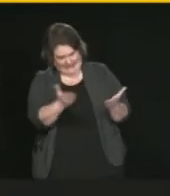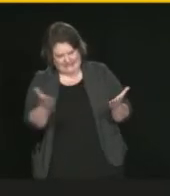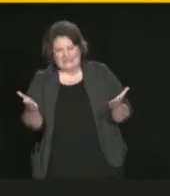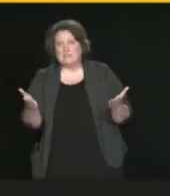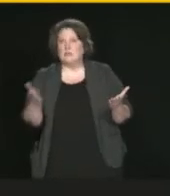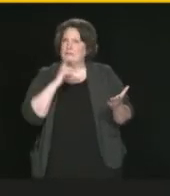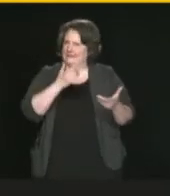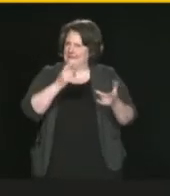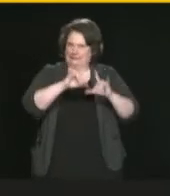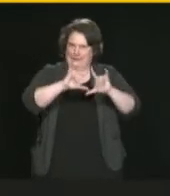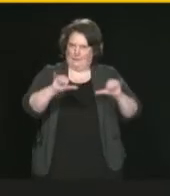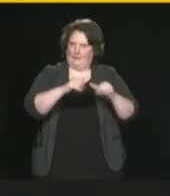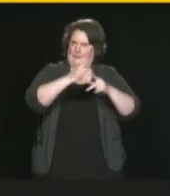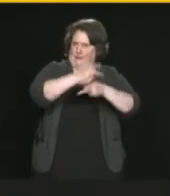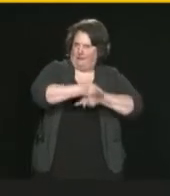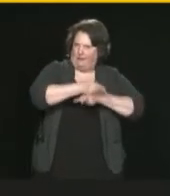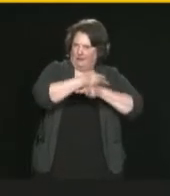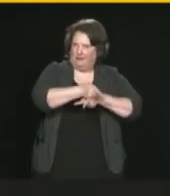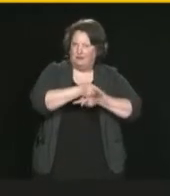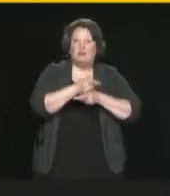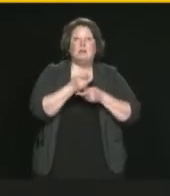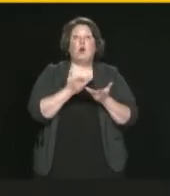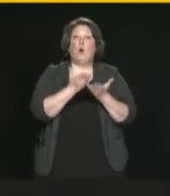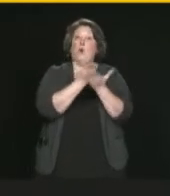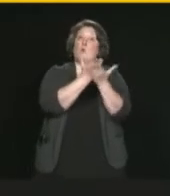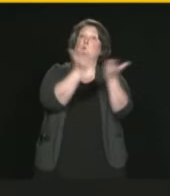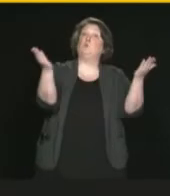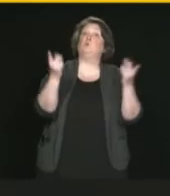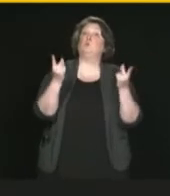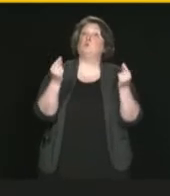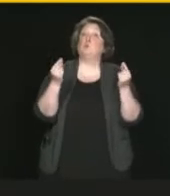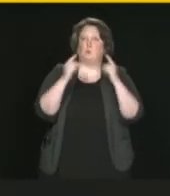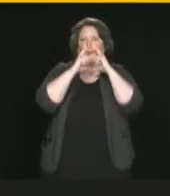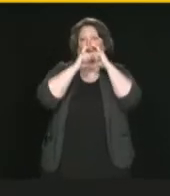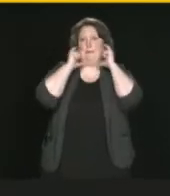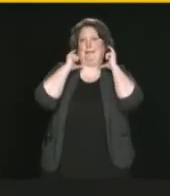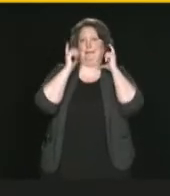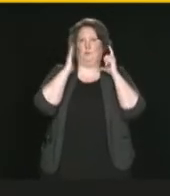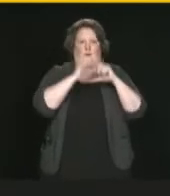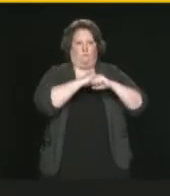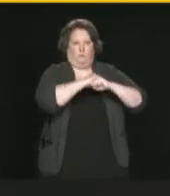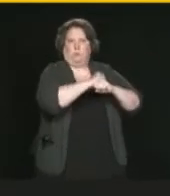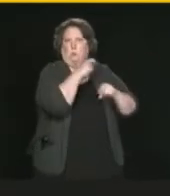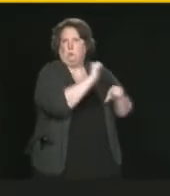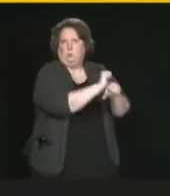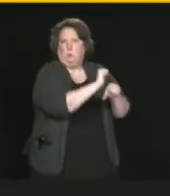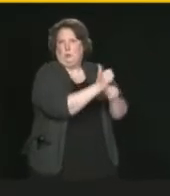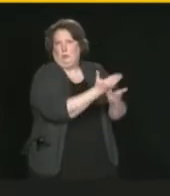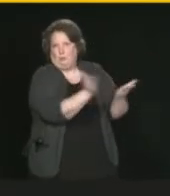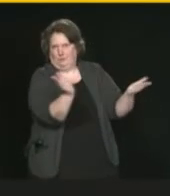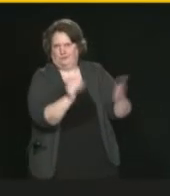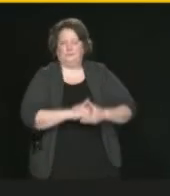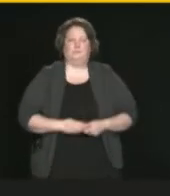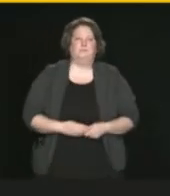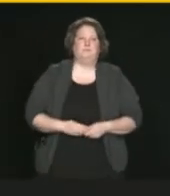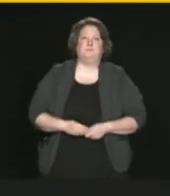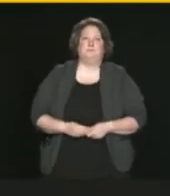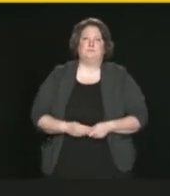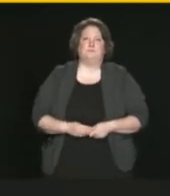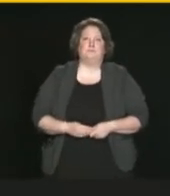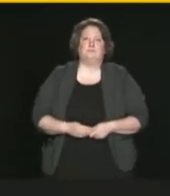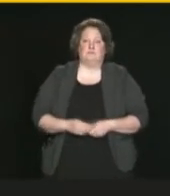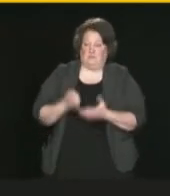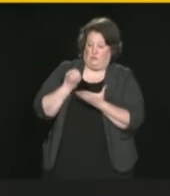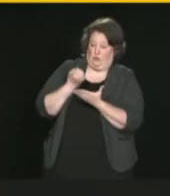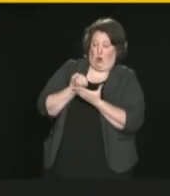careful and wearing a mask if need be. The recovery presents a number of challenges for business